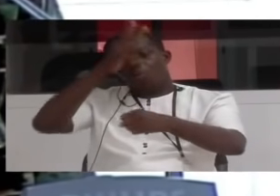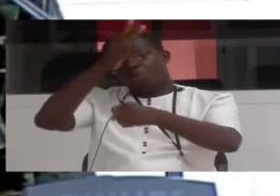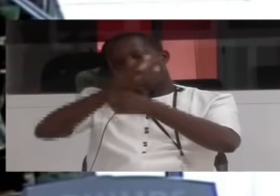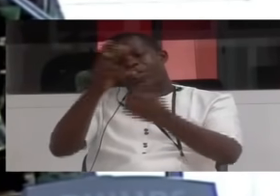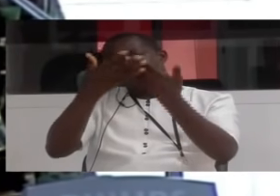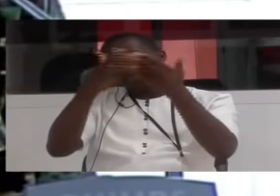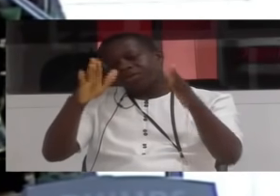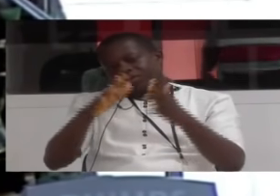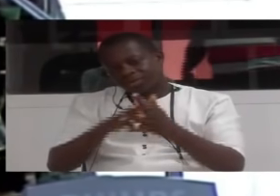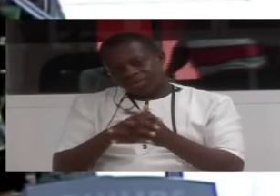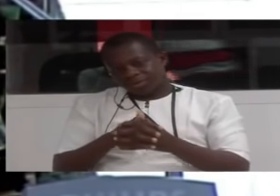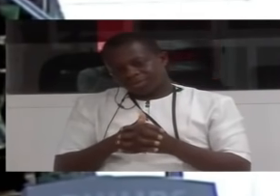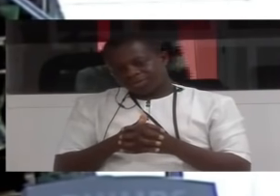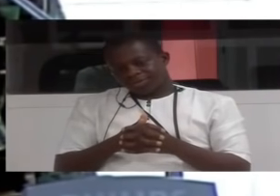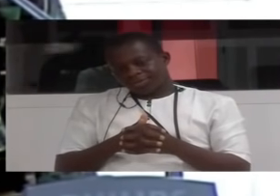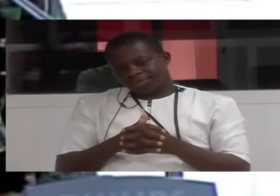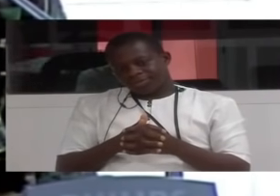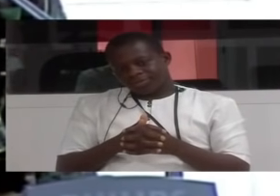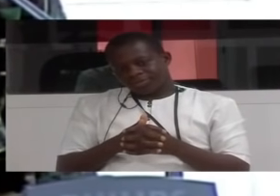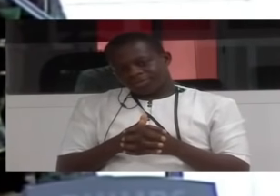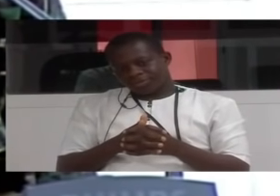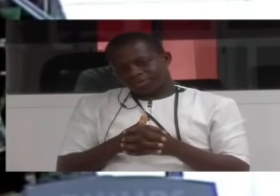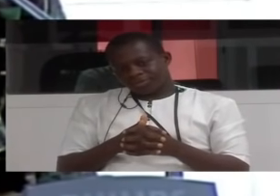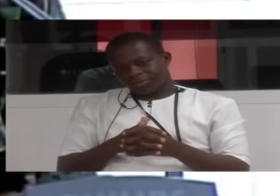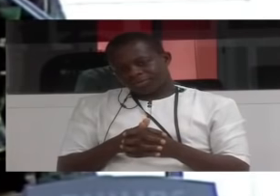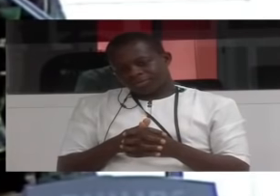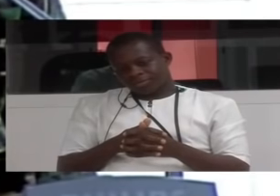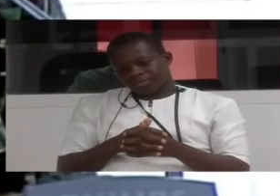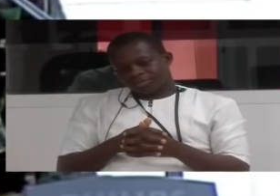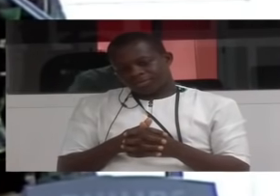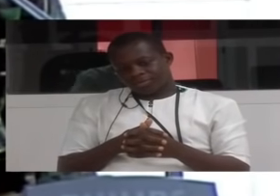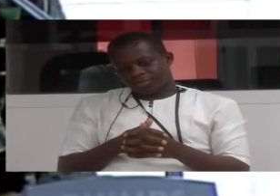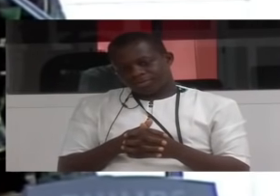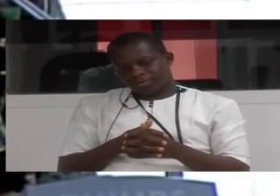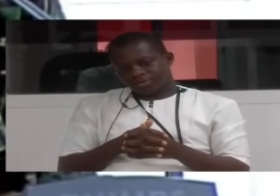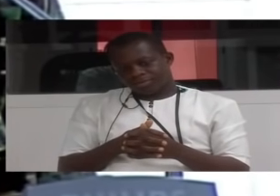will suffice because Yaya Jame cannot rule this country forever.